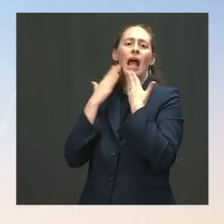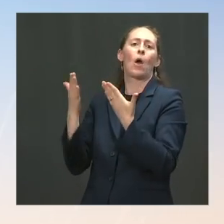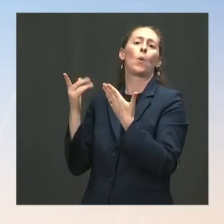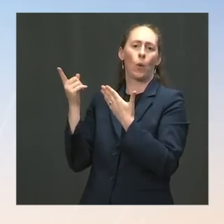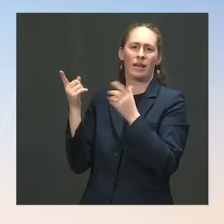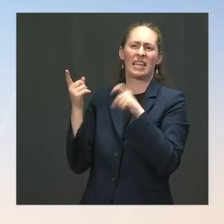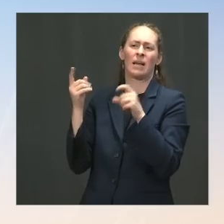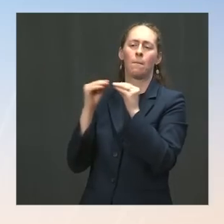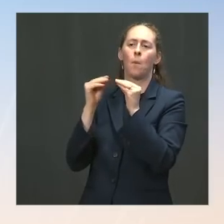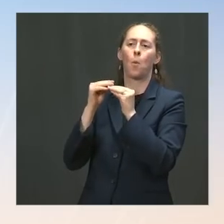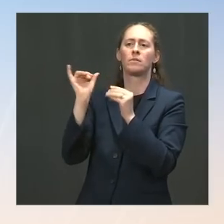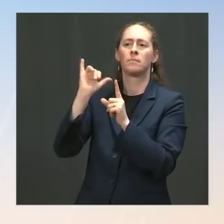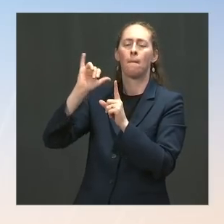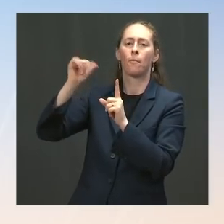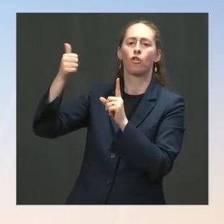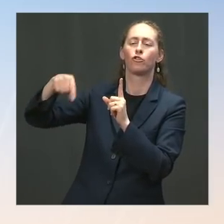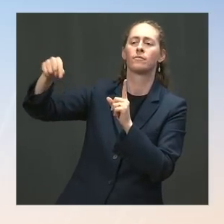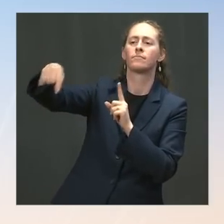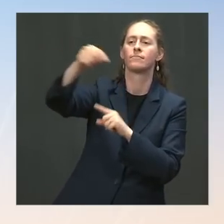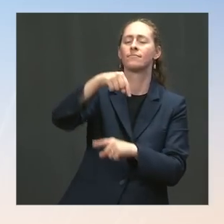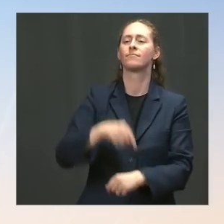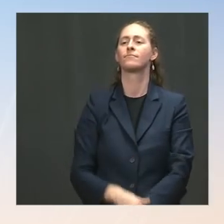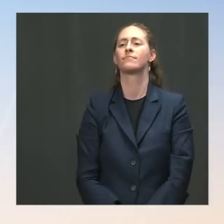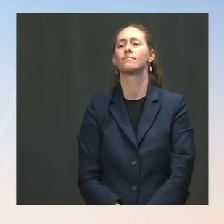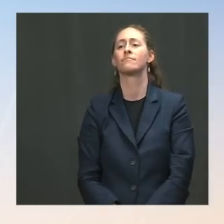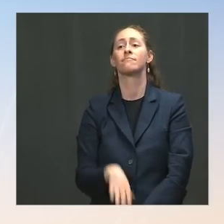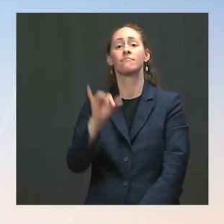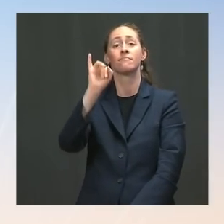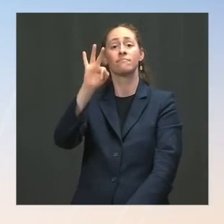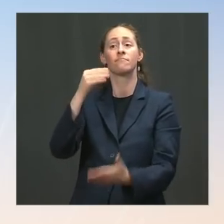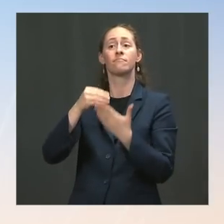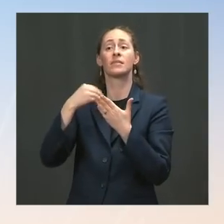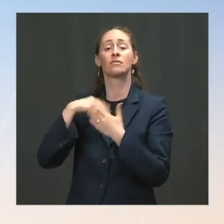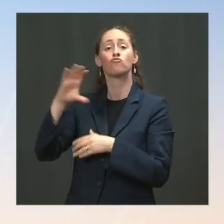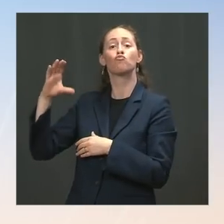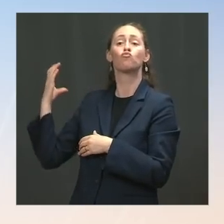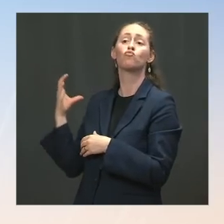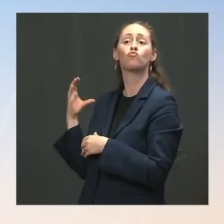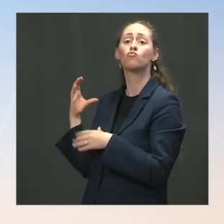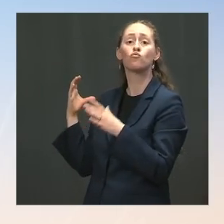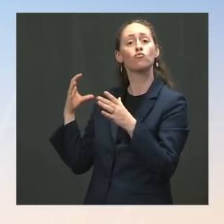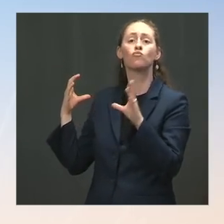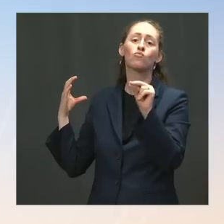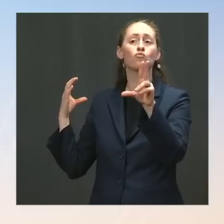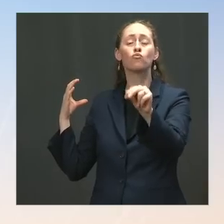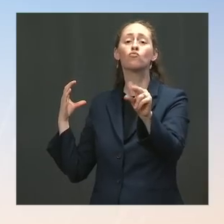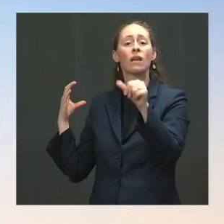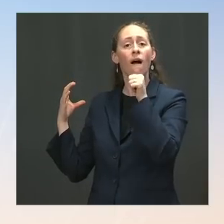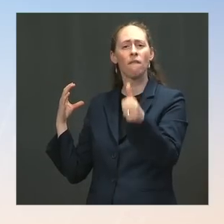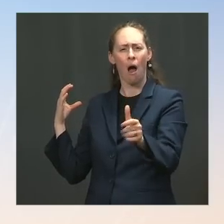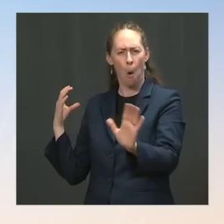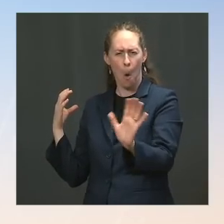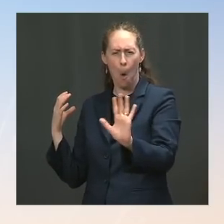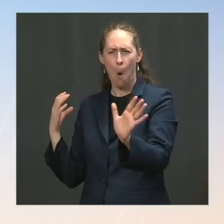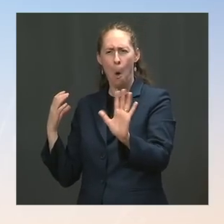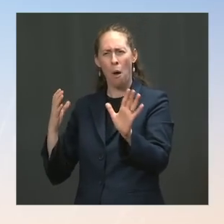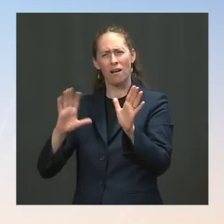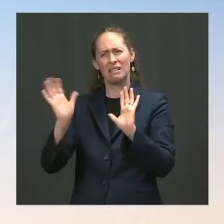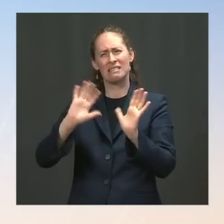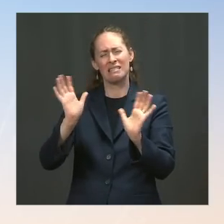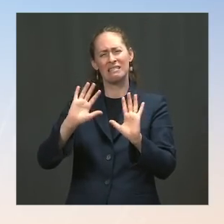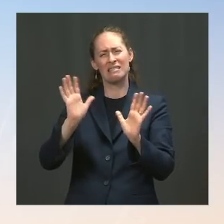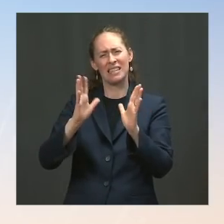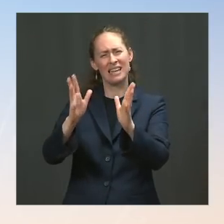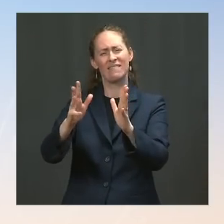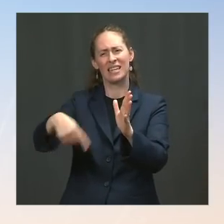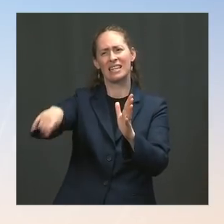hurt kids. That's going to hurt kids more. So we're going to continue to work with those states and do what we can to help them understand how